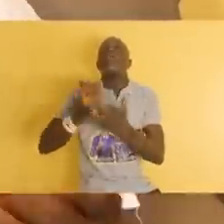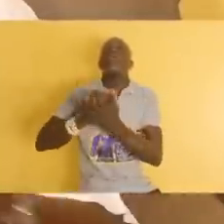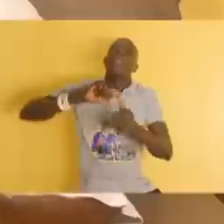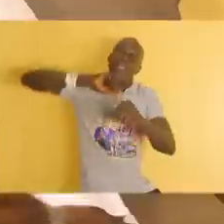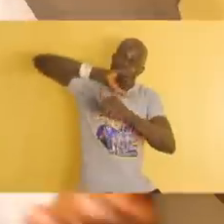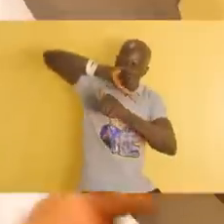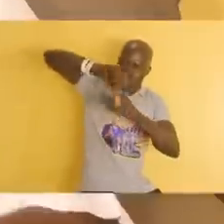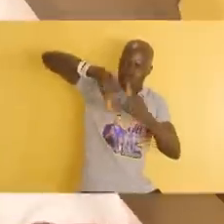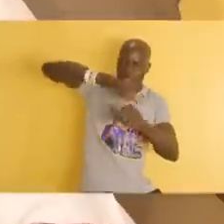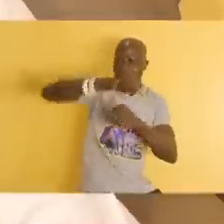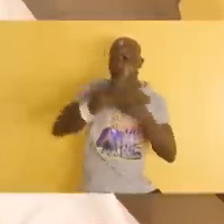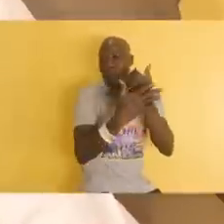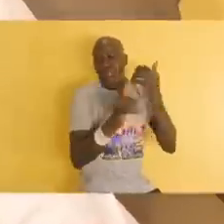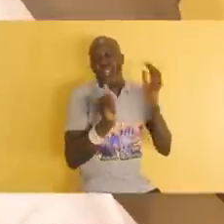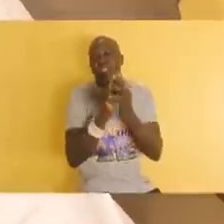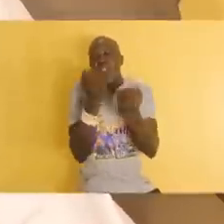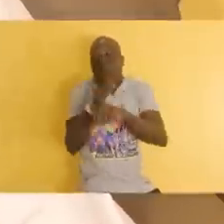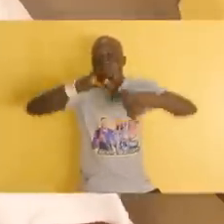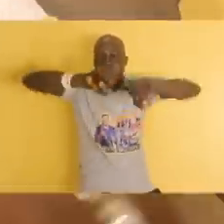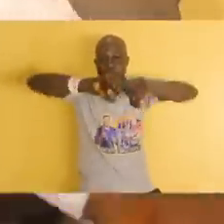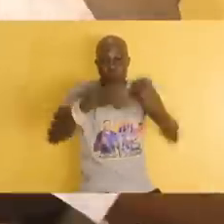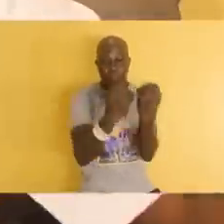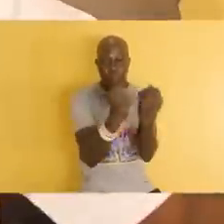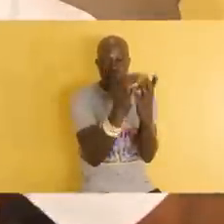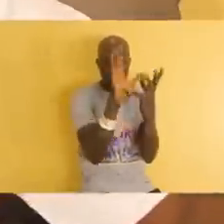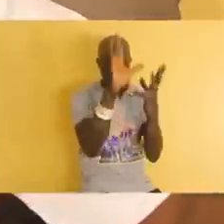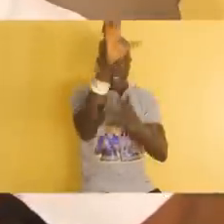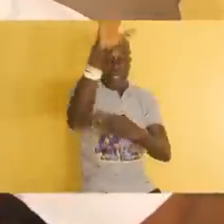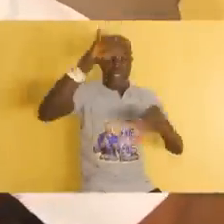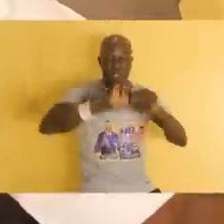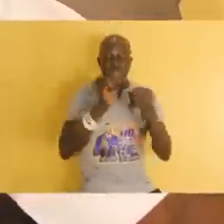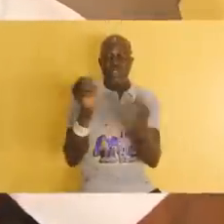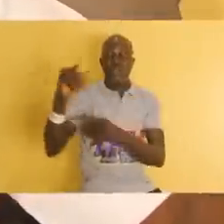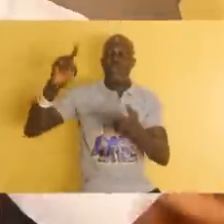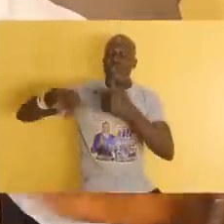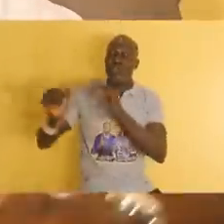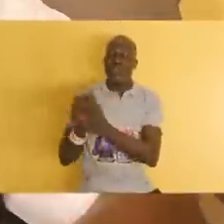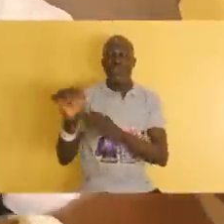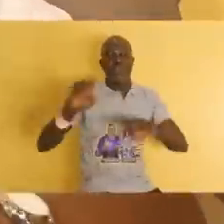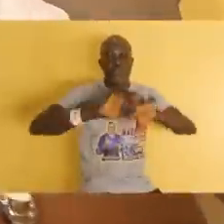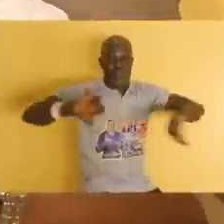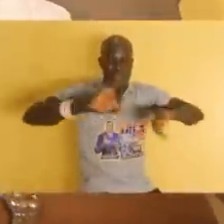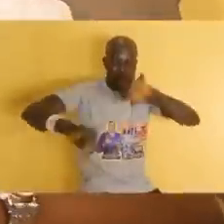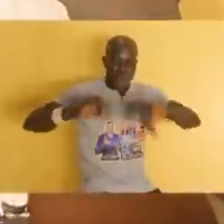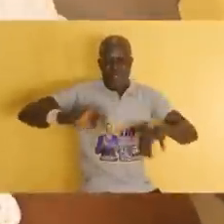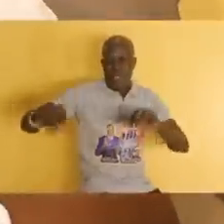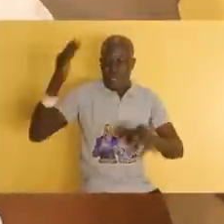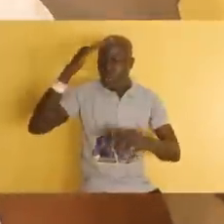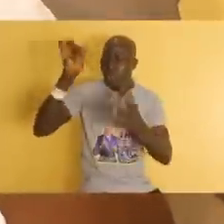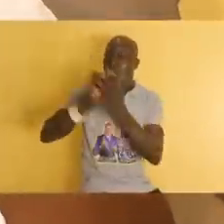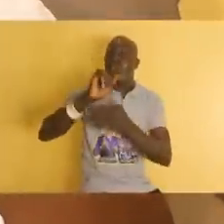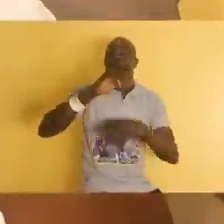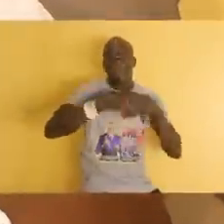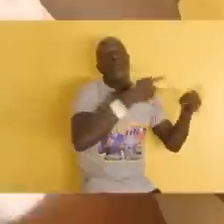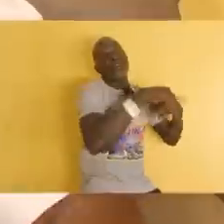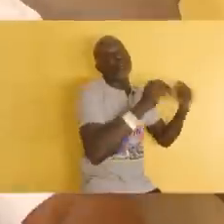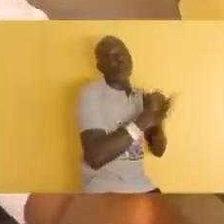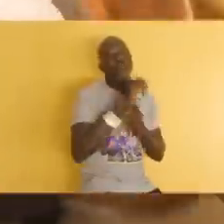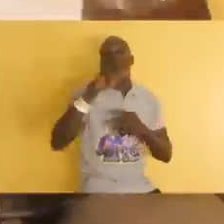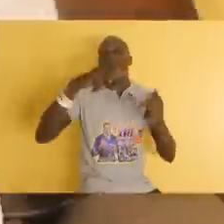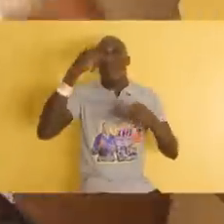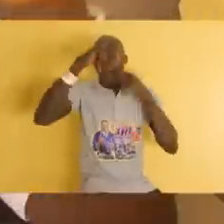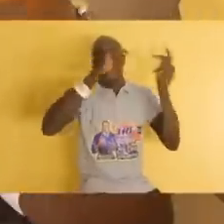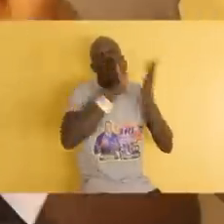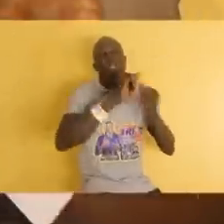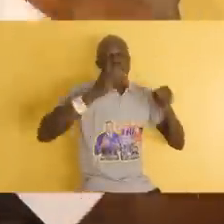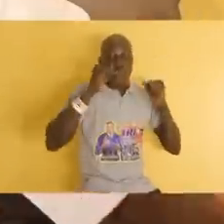So Roman died this way. I'm not even prepared to pieces. You will know what it means. Oh, when major prophet. What they call Julia will